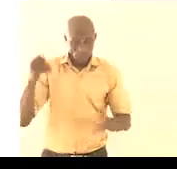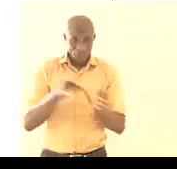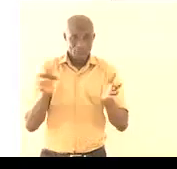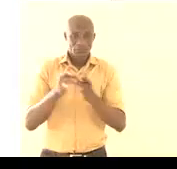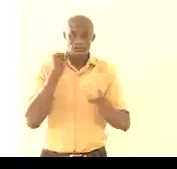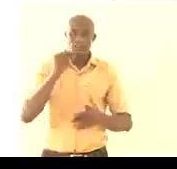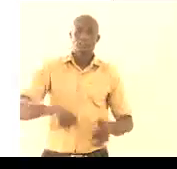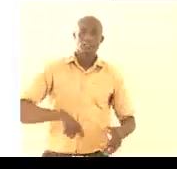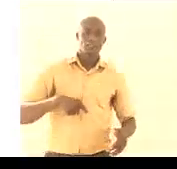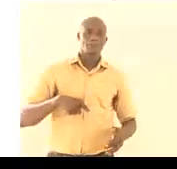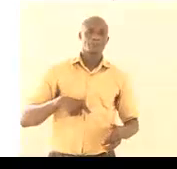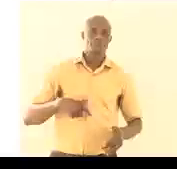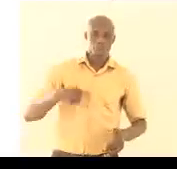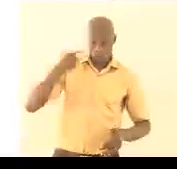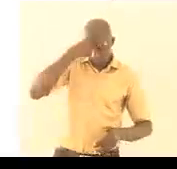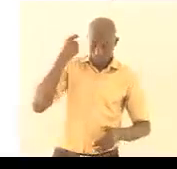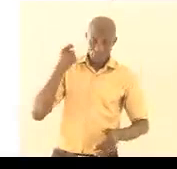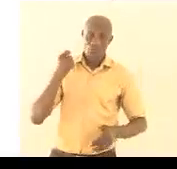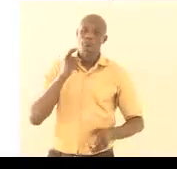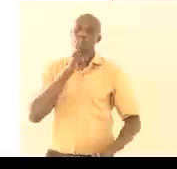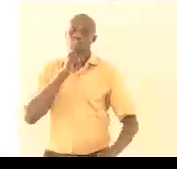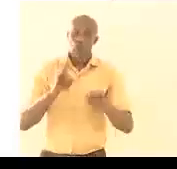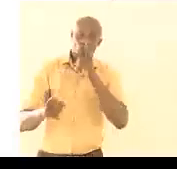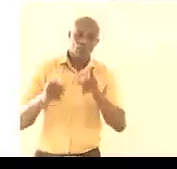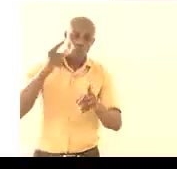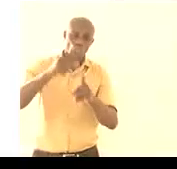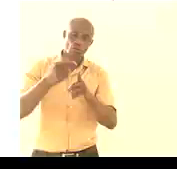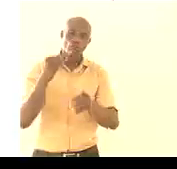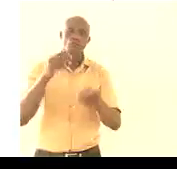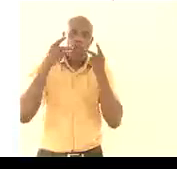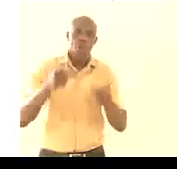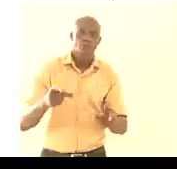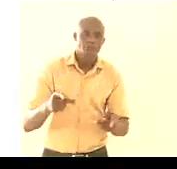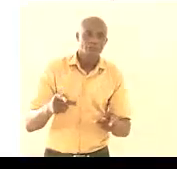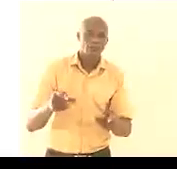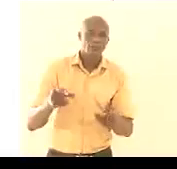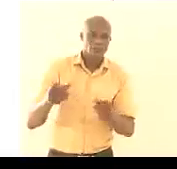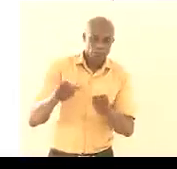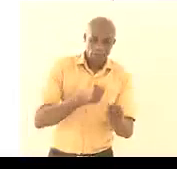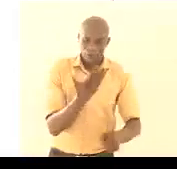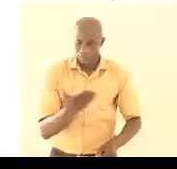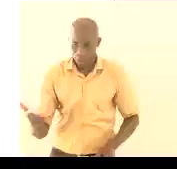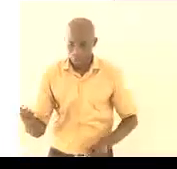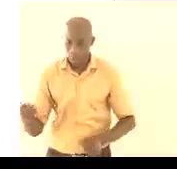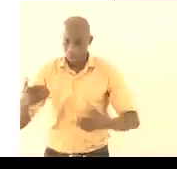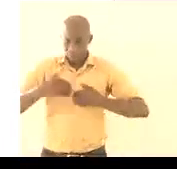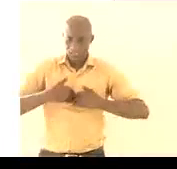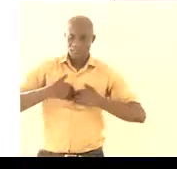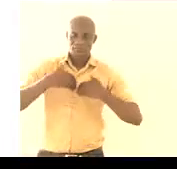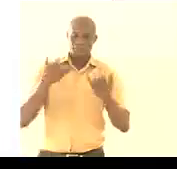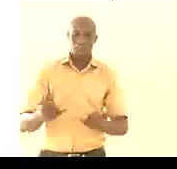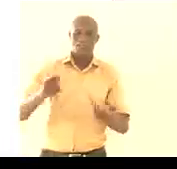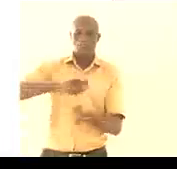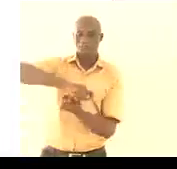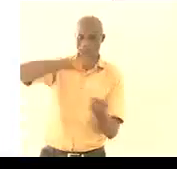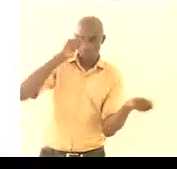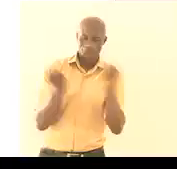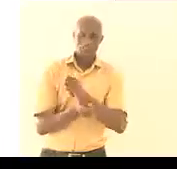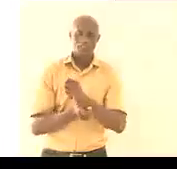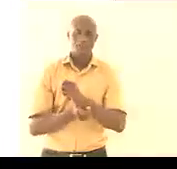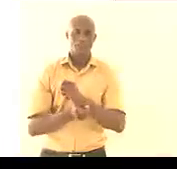is alive, because he speaks his word of peace, everything has now